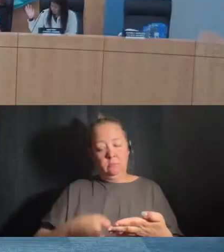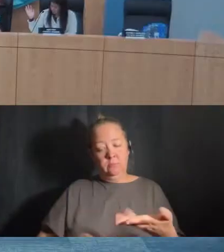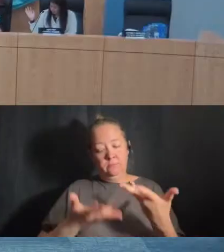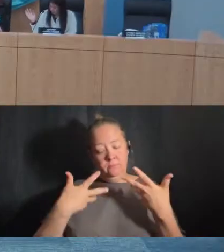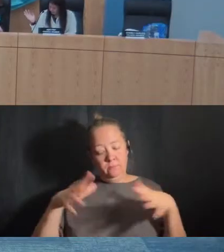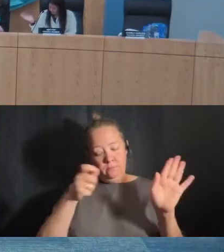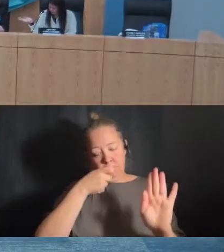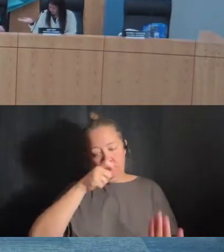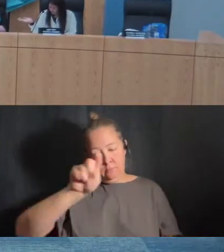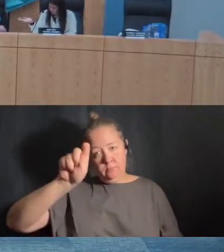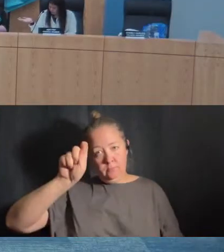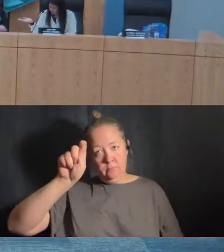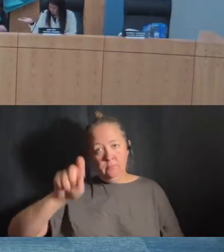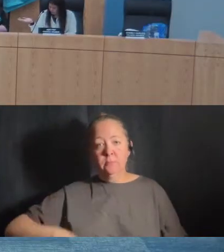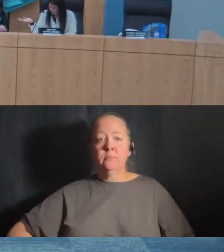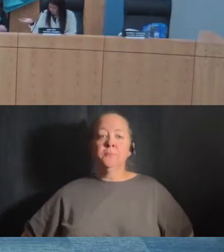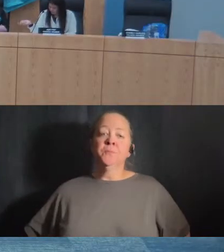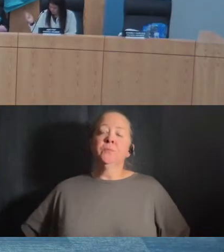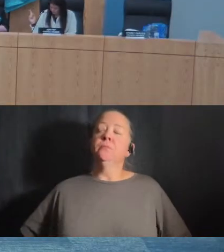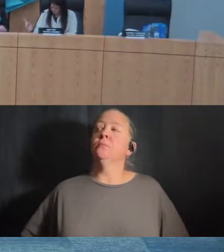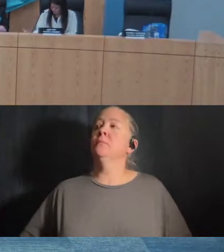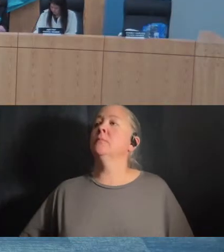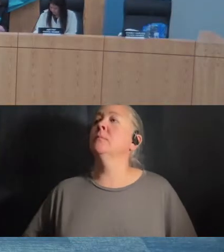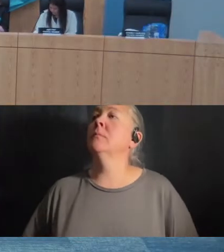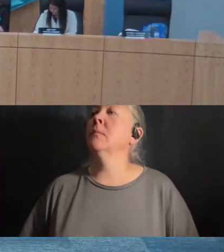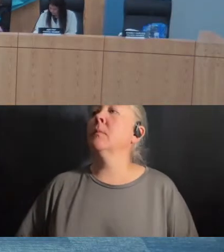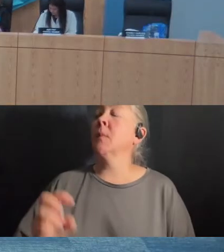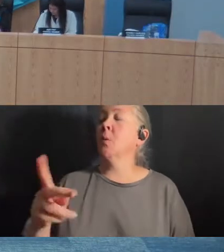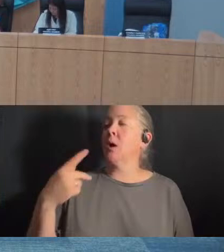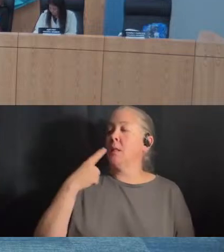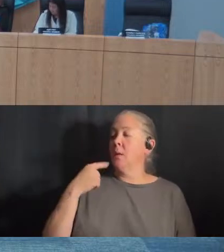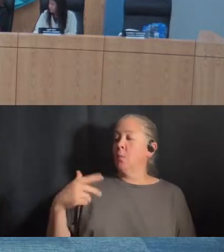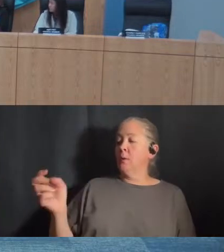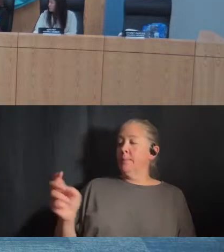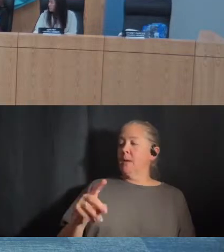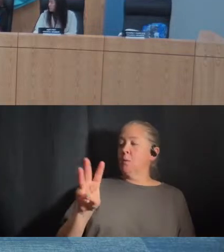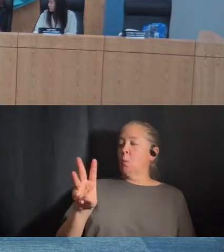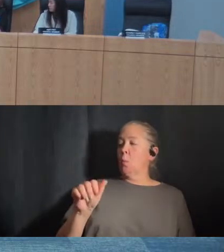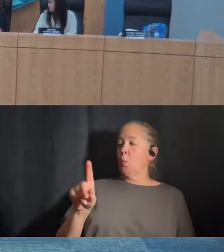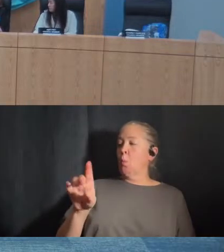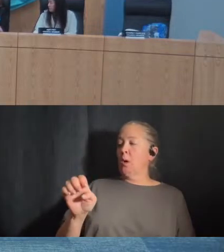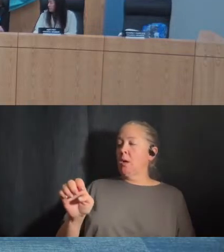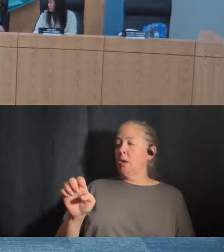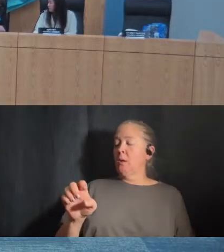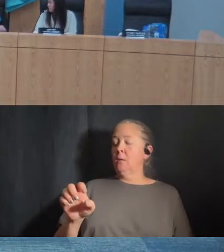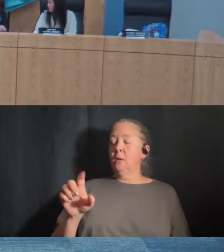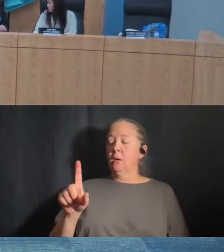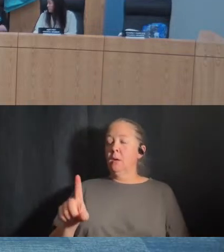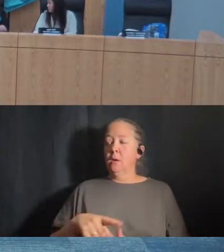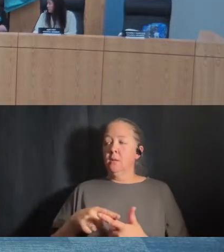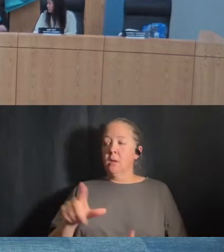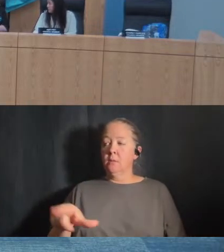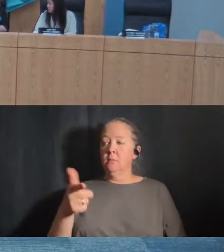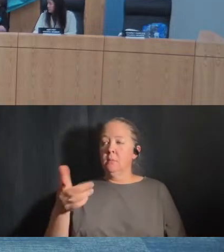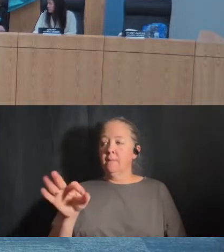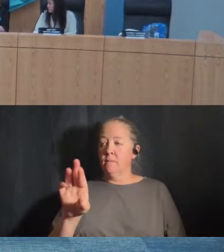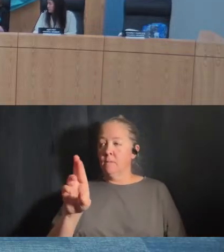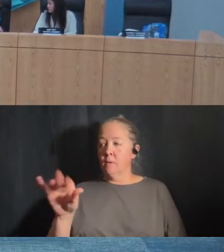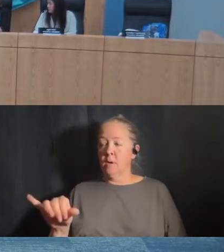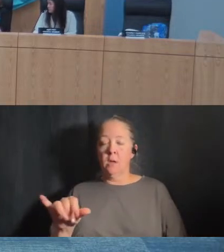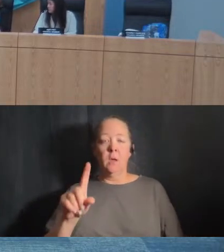I think we're back to Mr. Wade and then Councilmember Fry. I just want to be clear from my perspective is there's